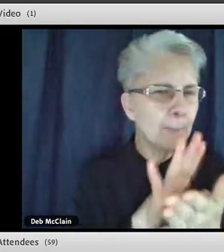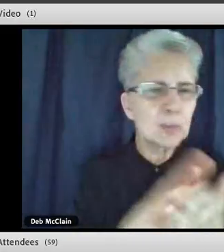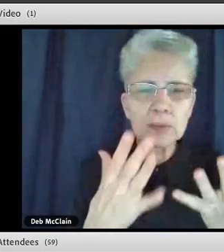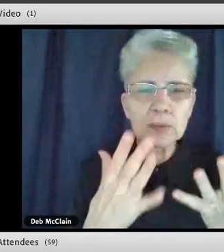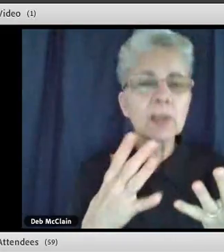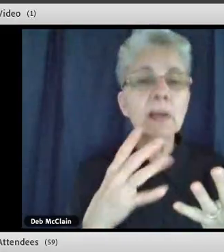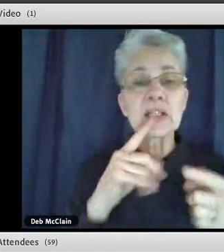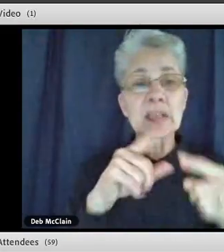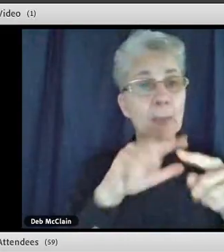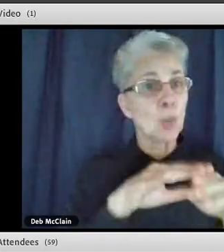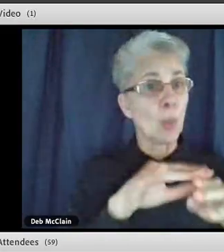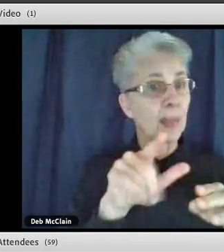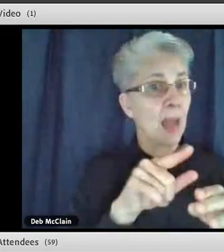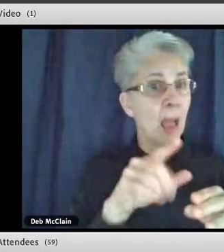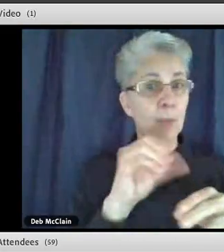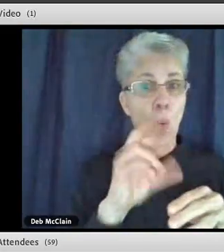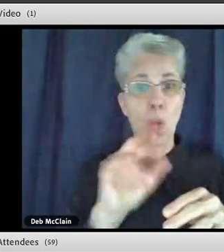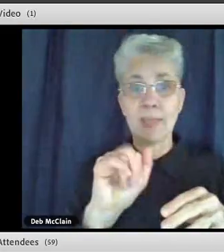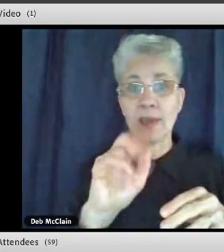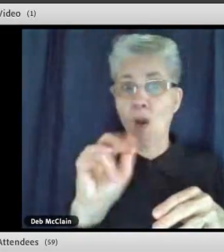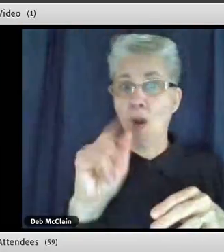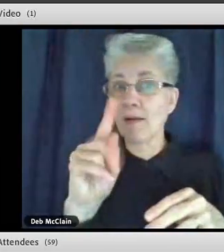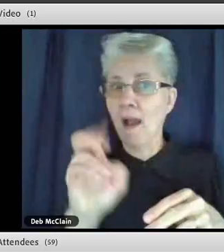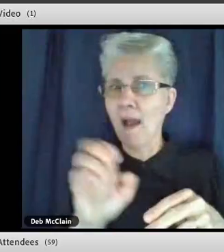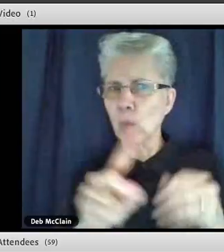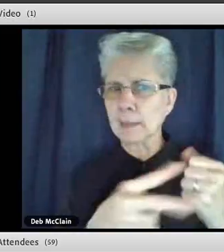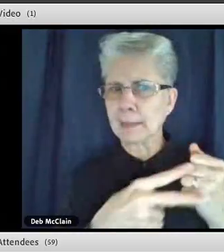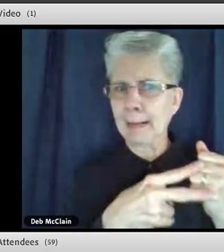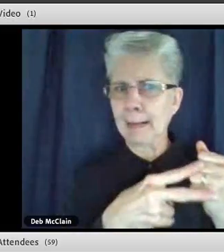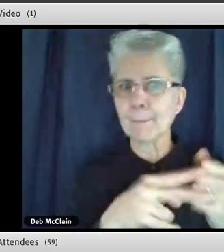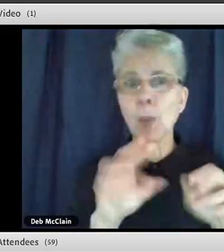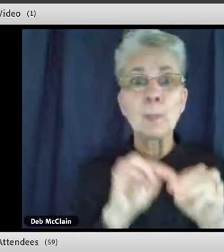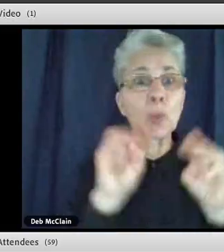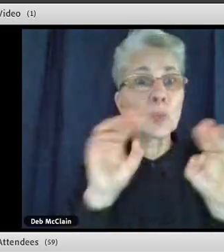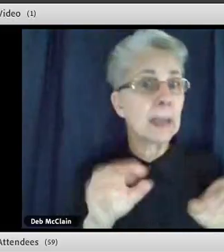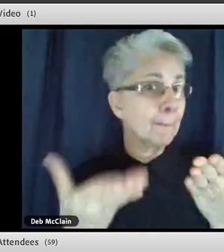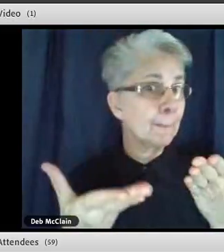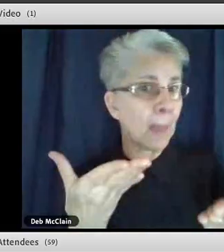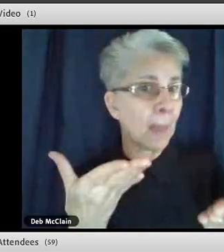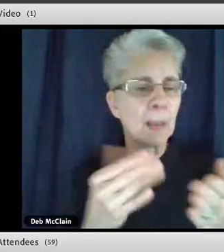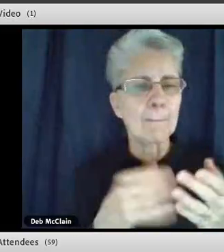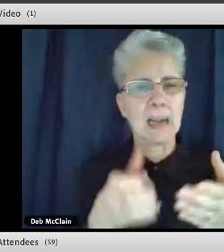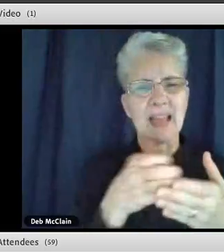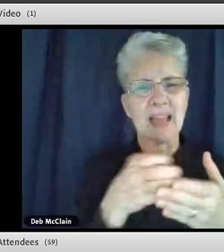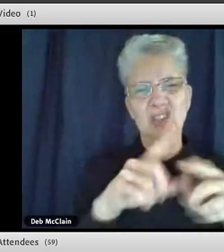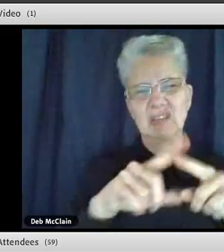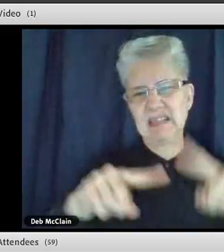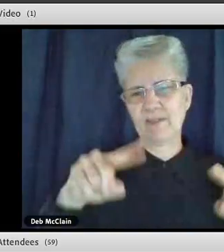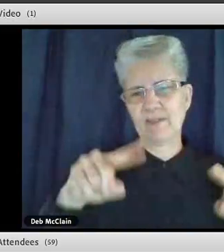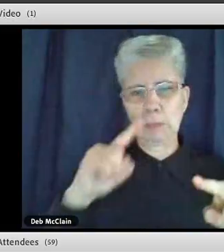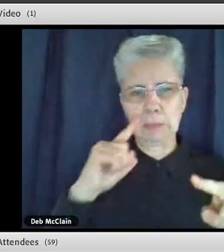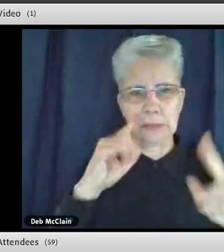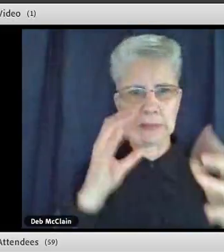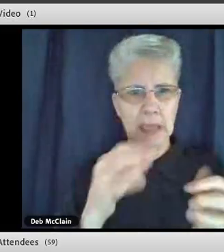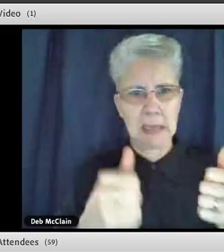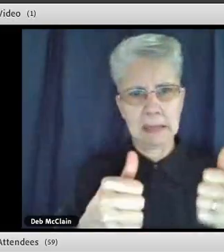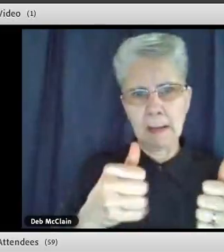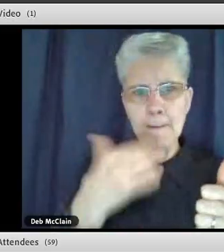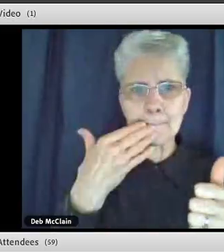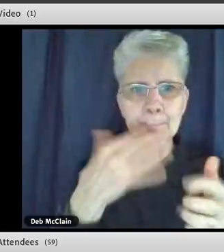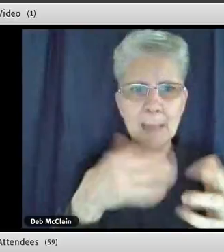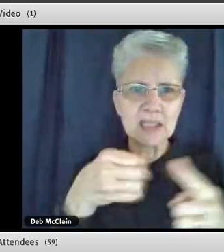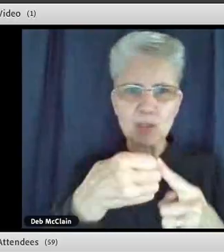the archive or the museum, but the collections will differ, and we have to decide how best to describe those collections